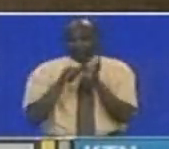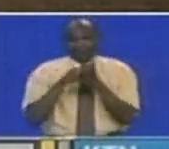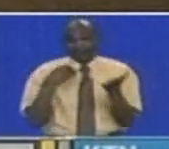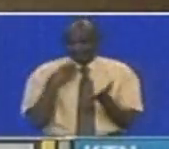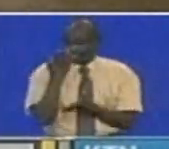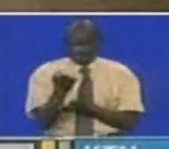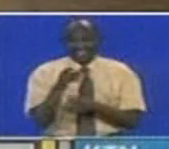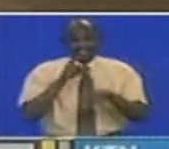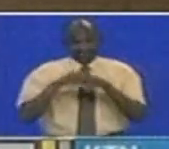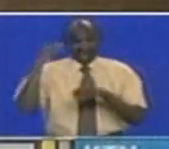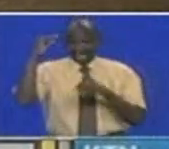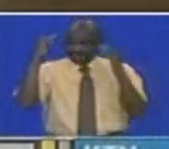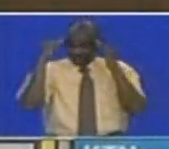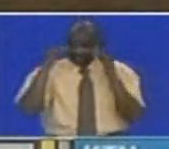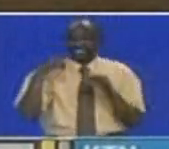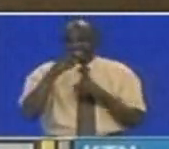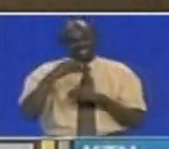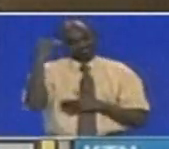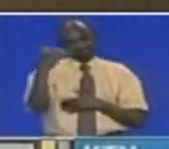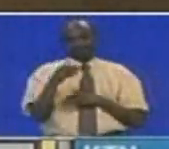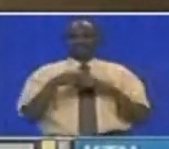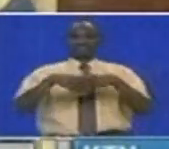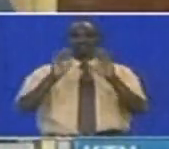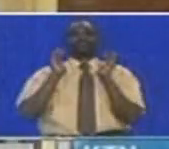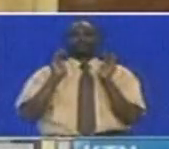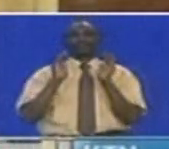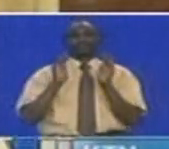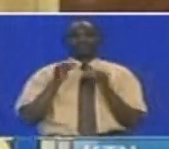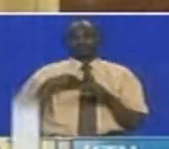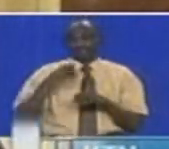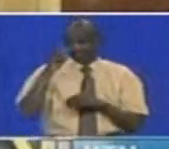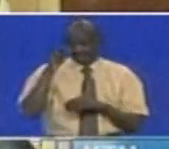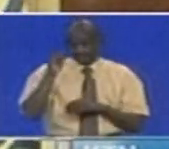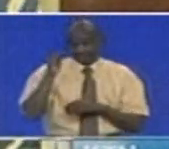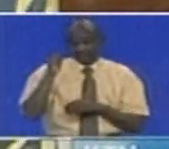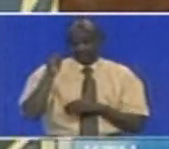after the High Court declined to stop his impeachment. Sam Ogina, KTN.